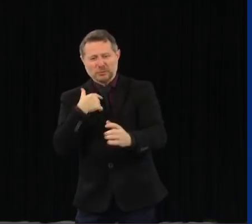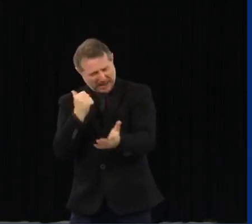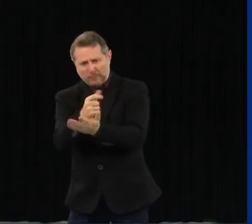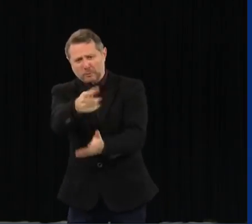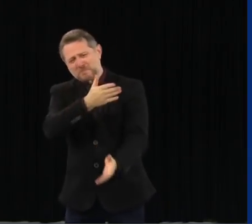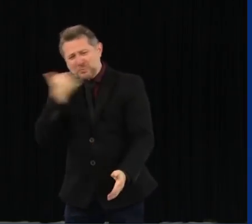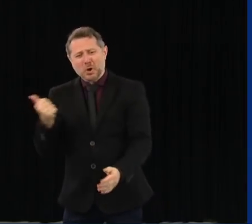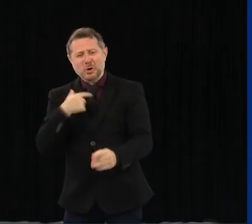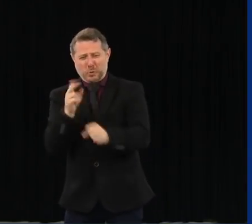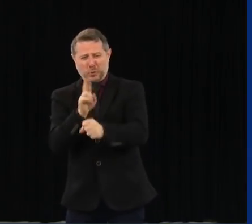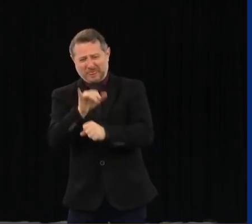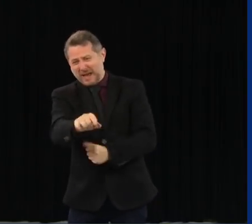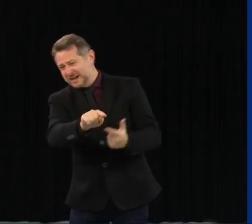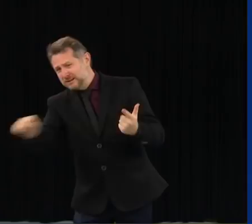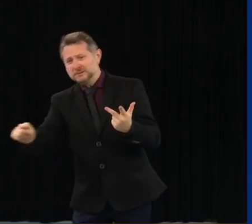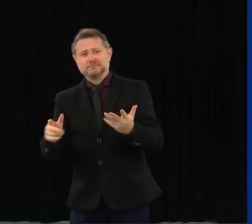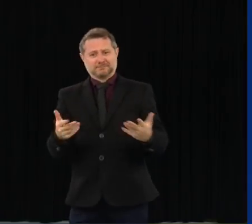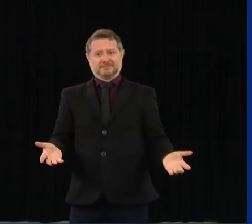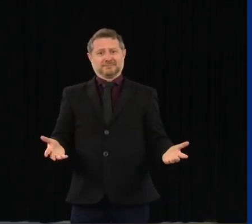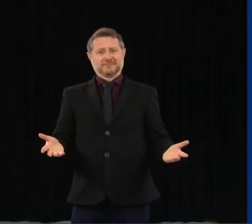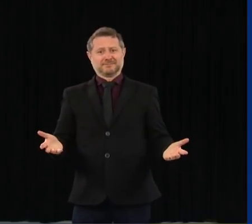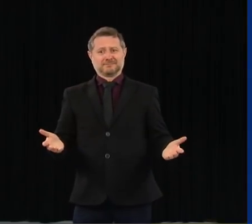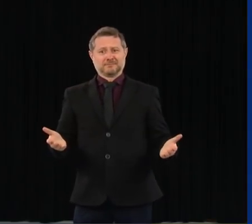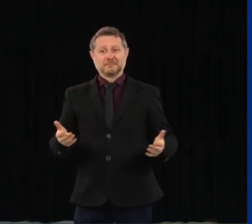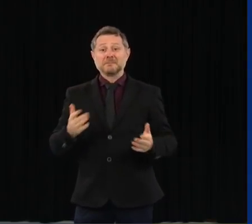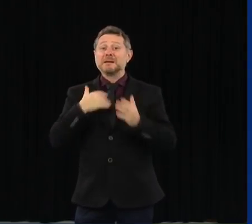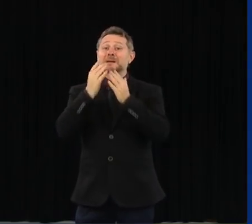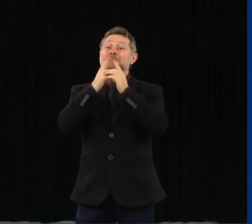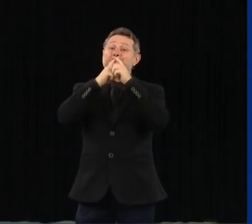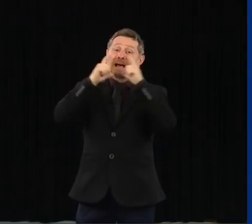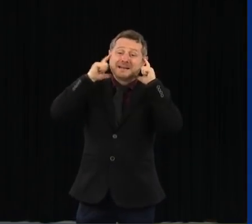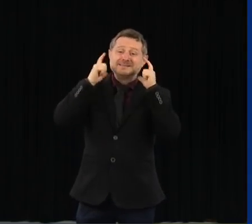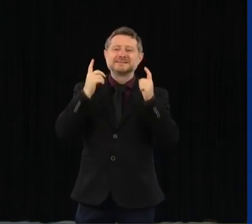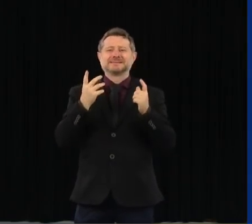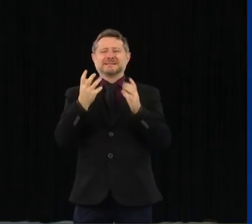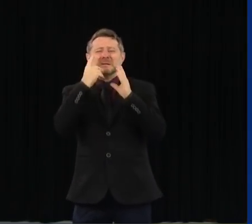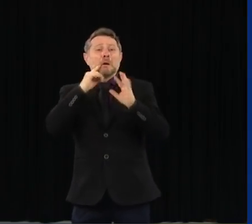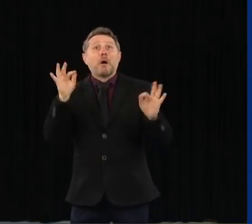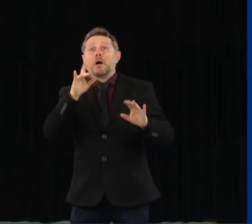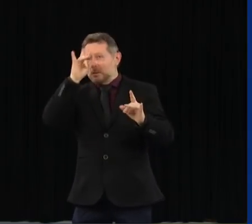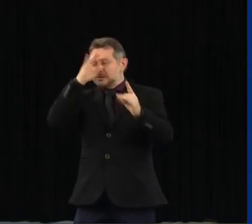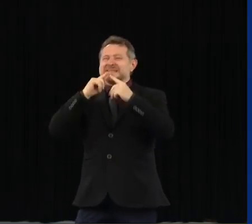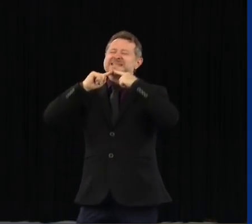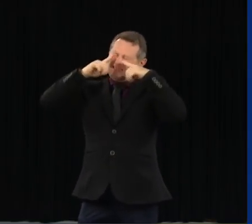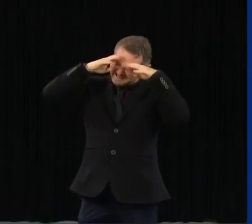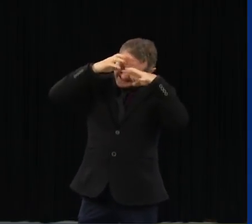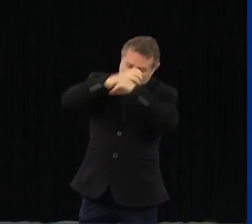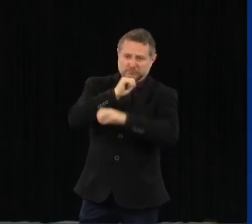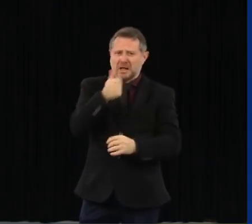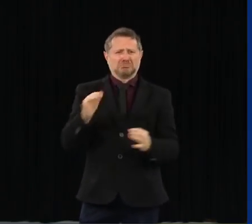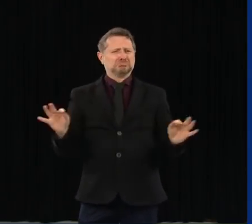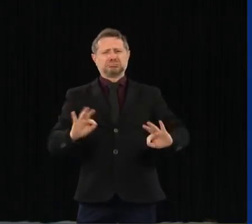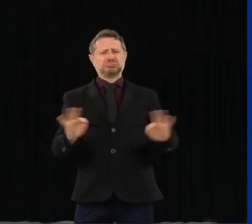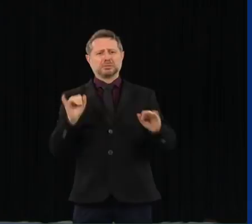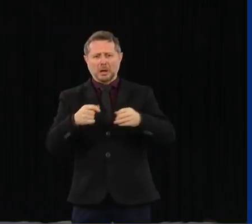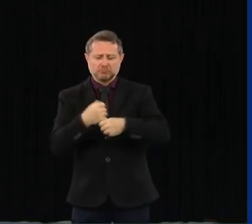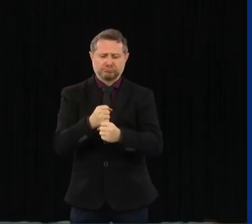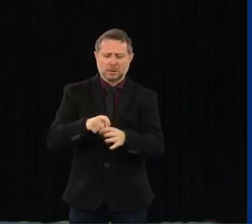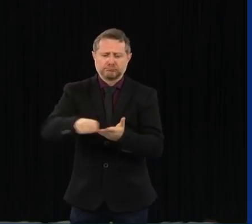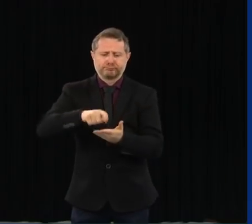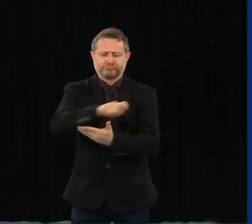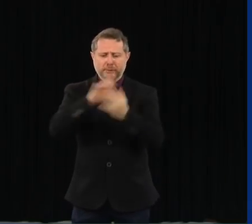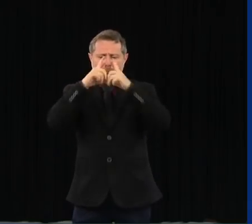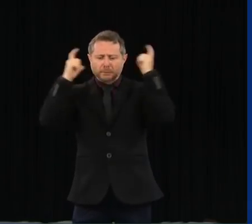very complicated. This is an N95 mask. This is it. It was